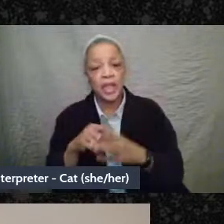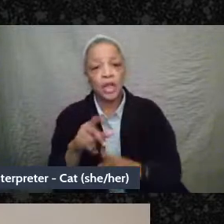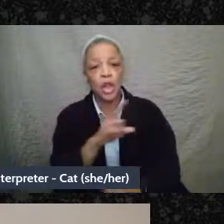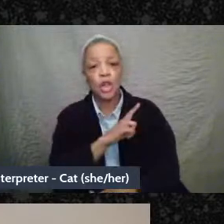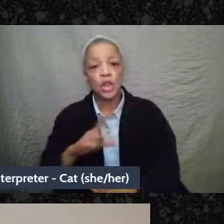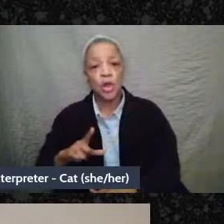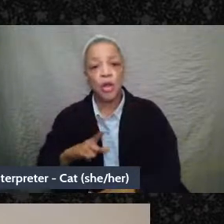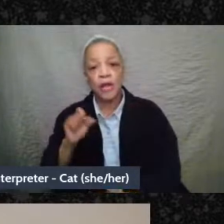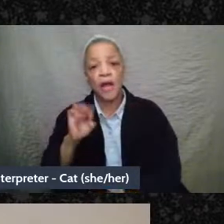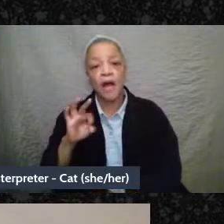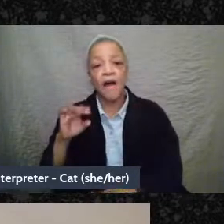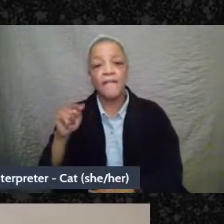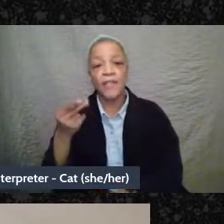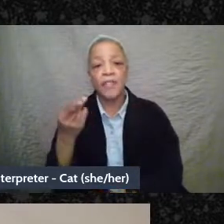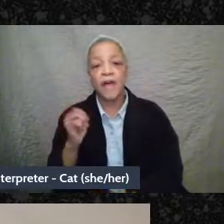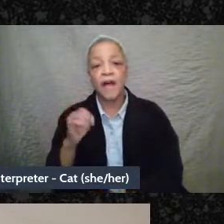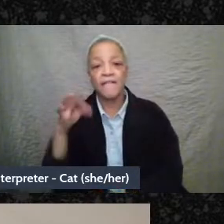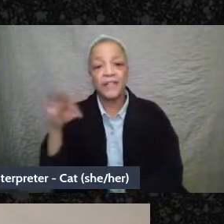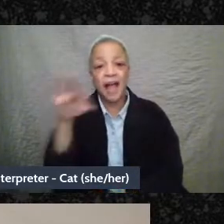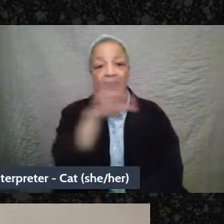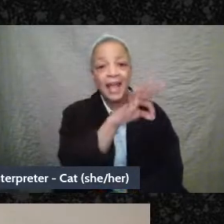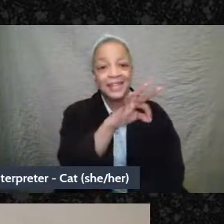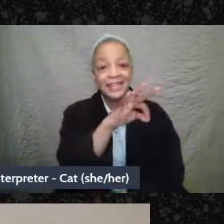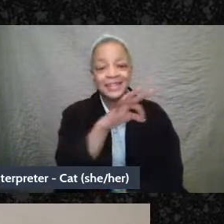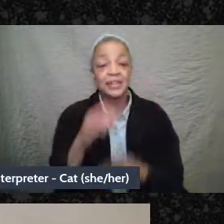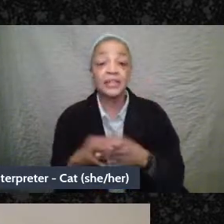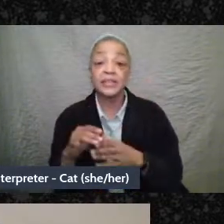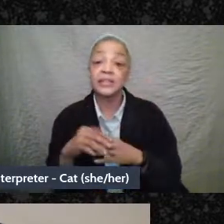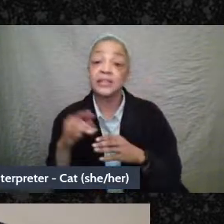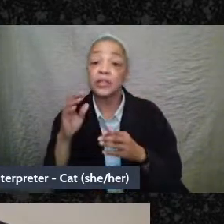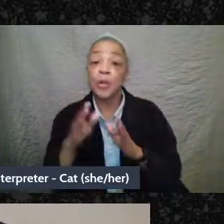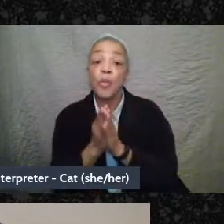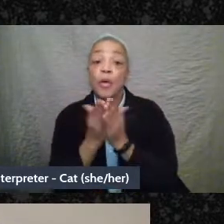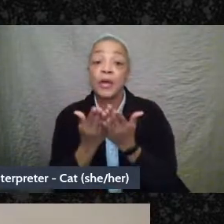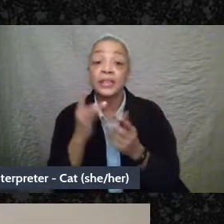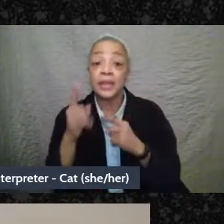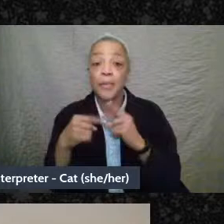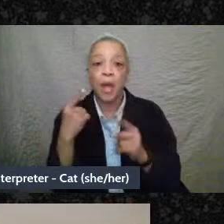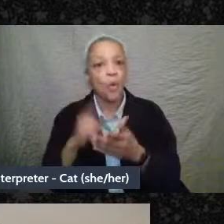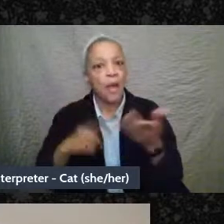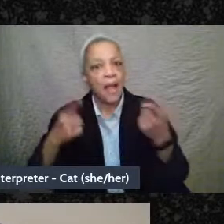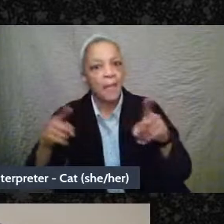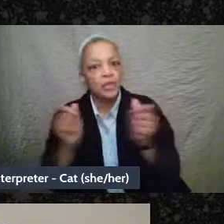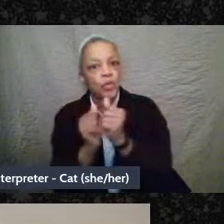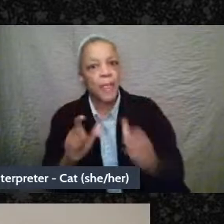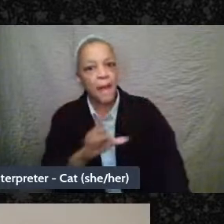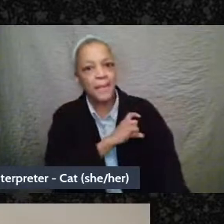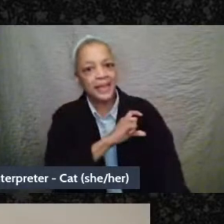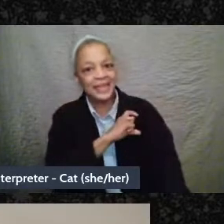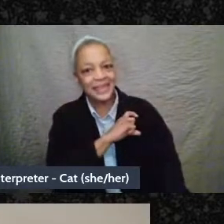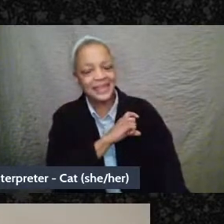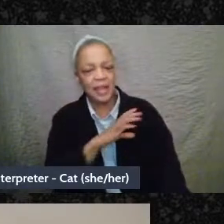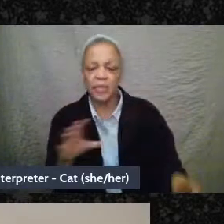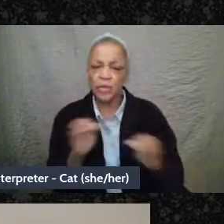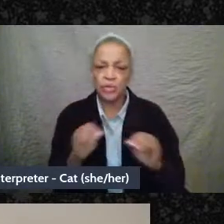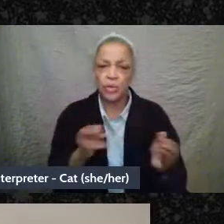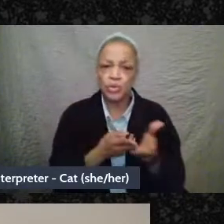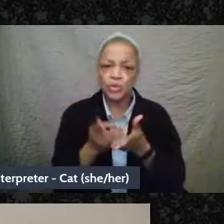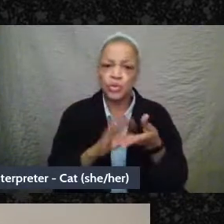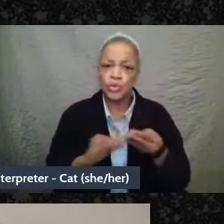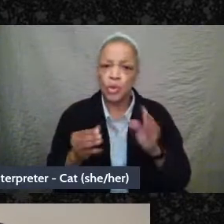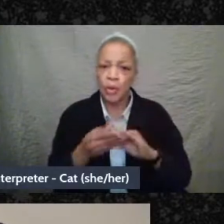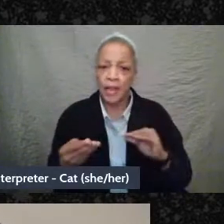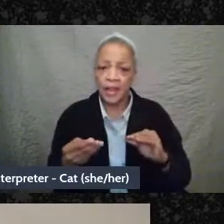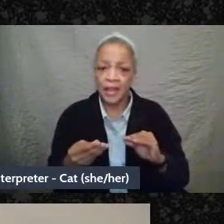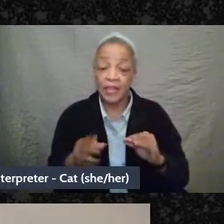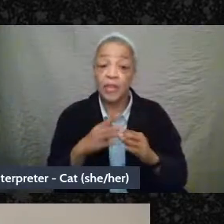about supposedly what happens when there's no police. It's not a true story. There is a true story of some young men who were